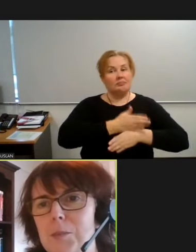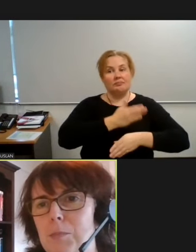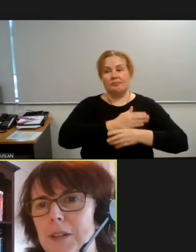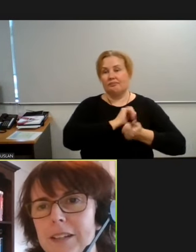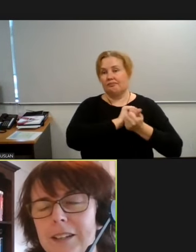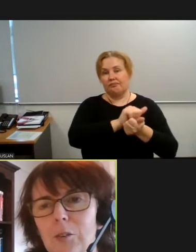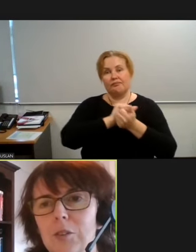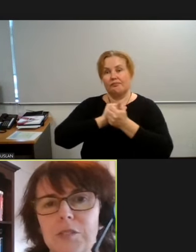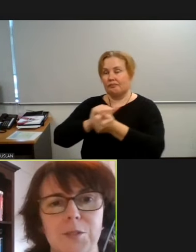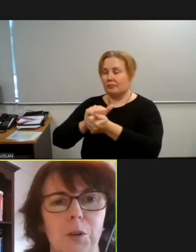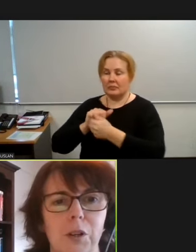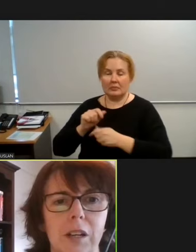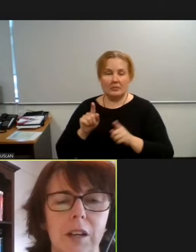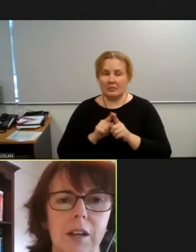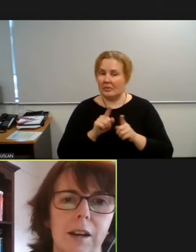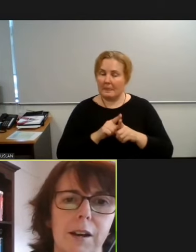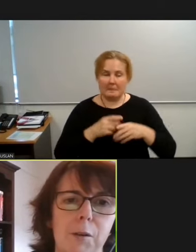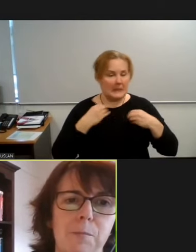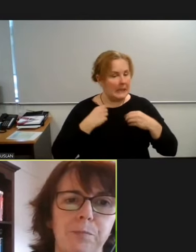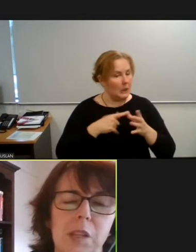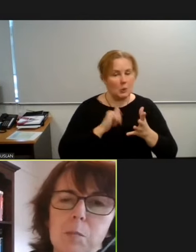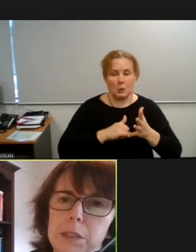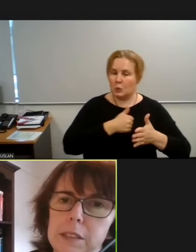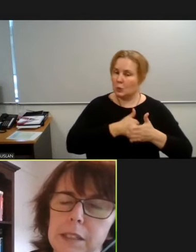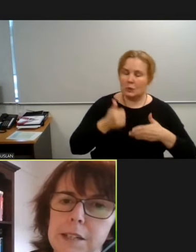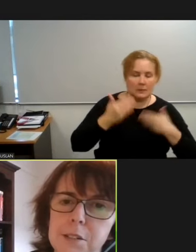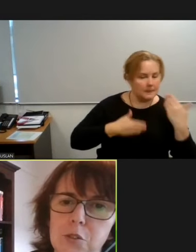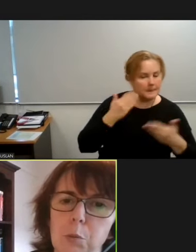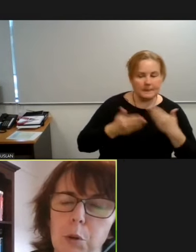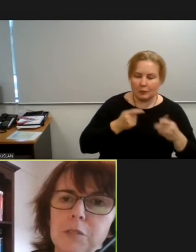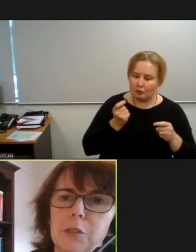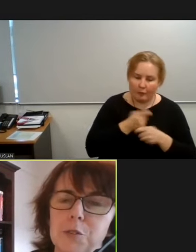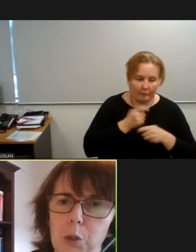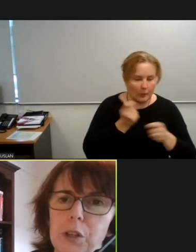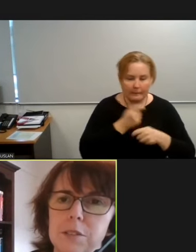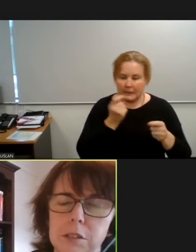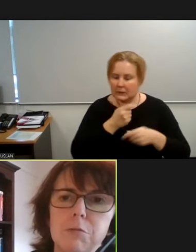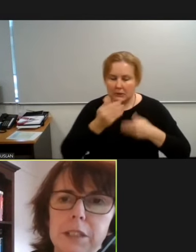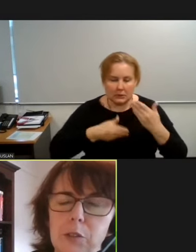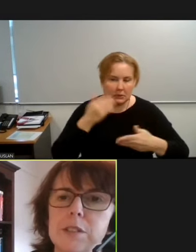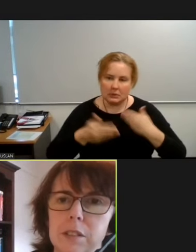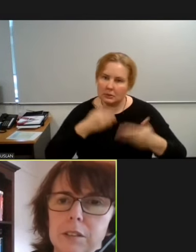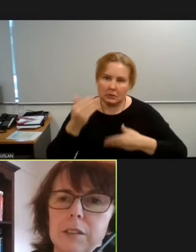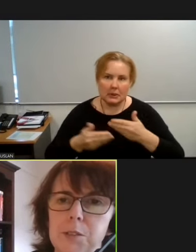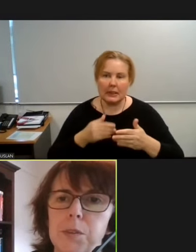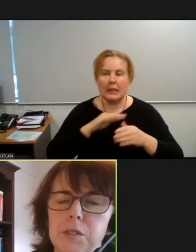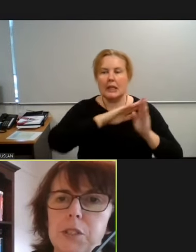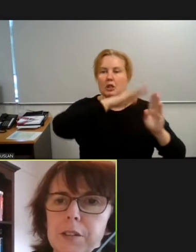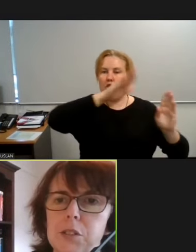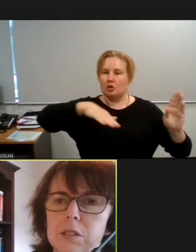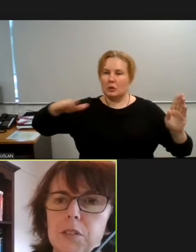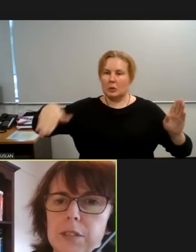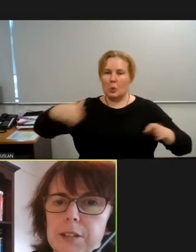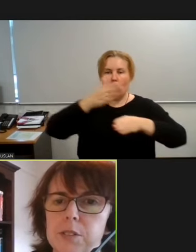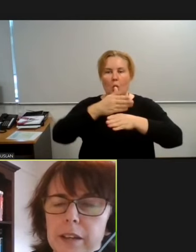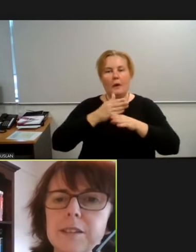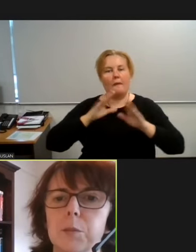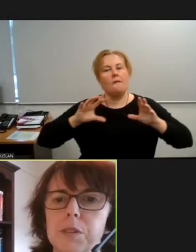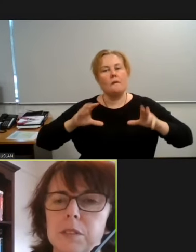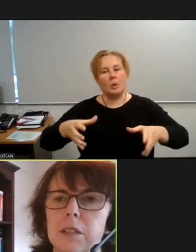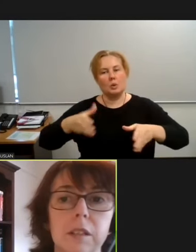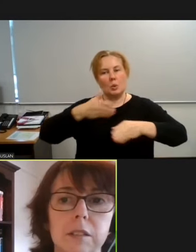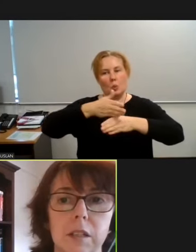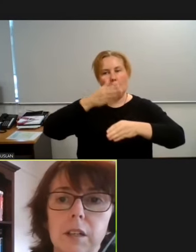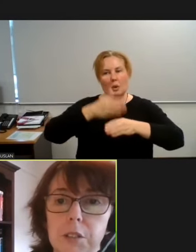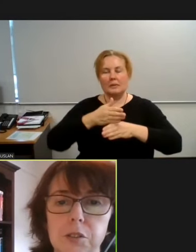reforms underpinning all of this work. But the industry workforce work is really critical. That's one of the challenges that the sector is saying to